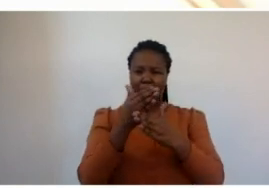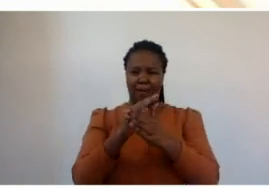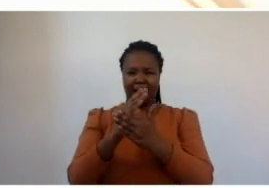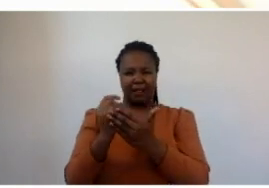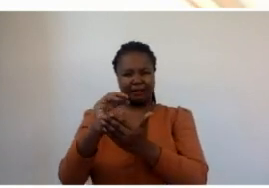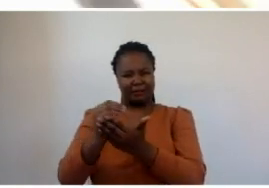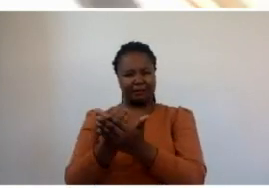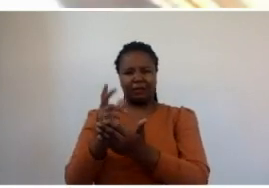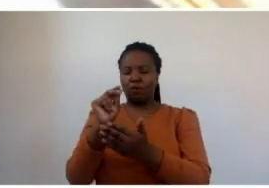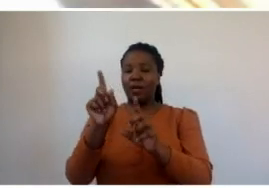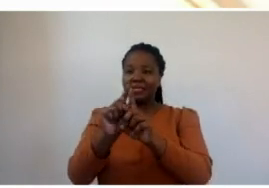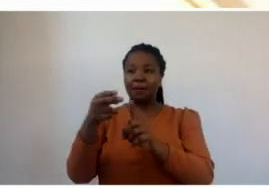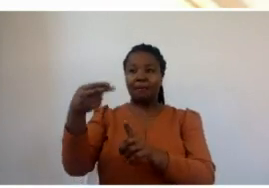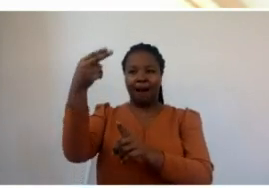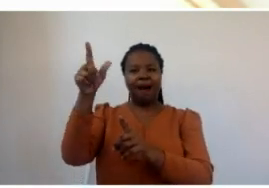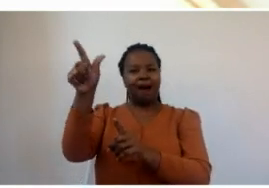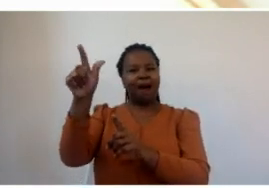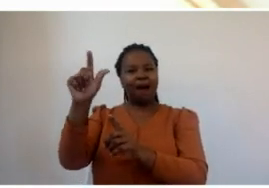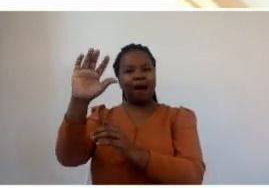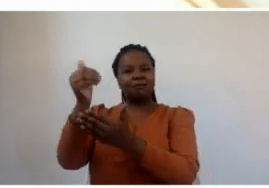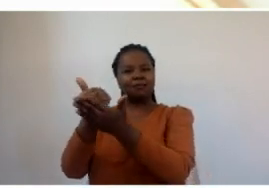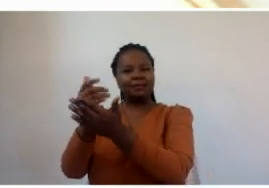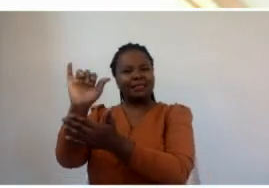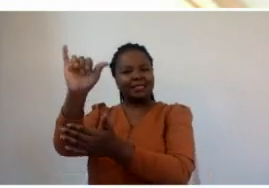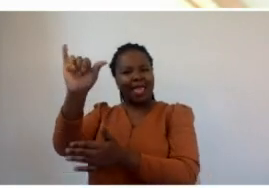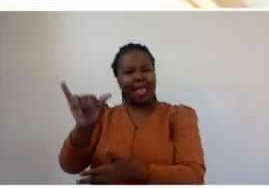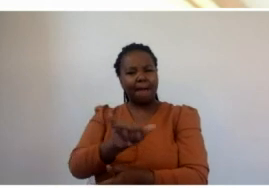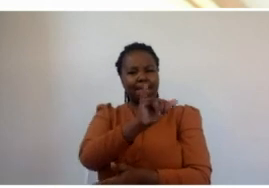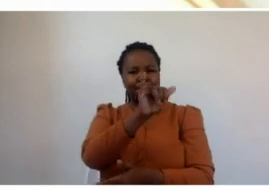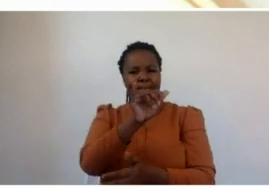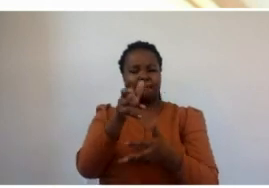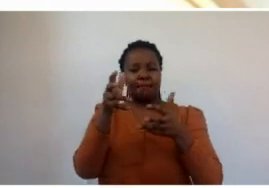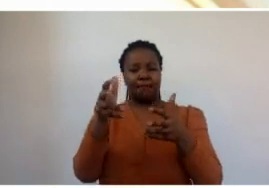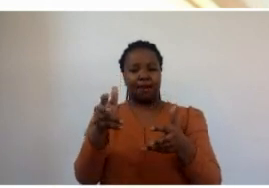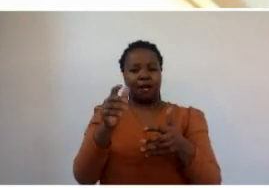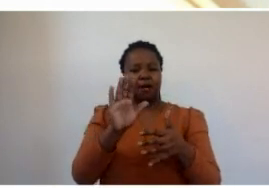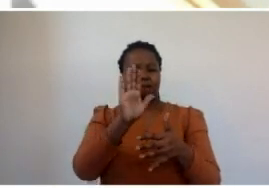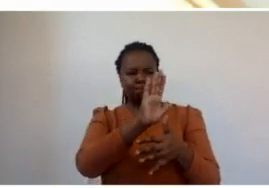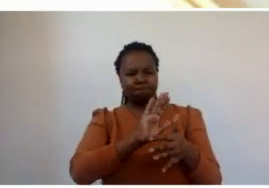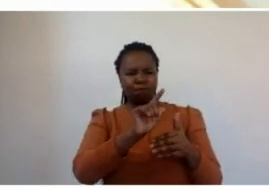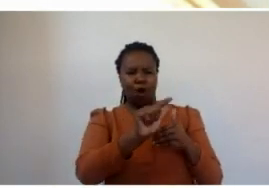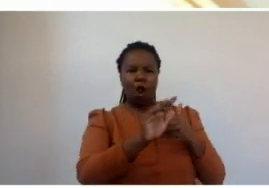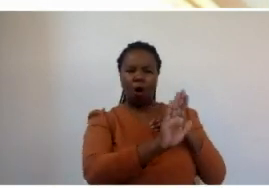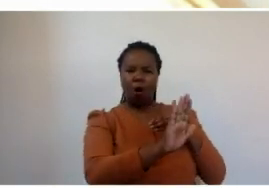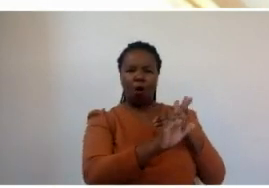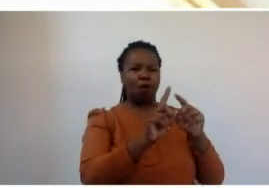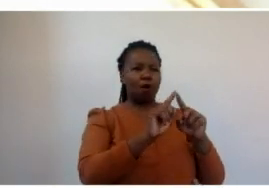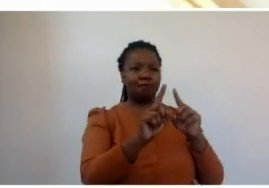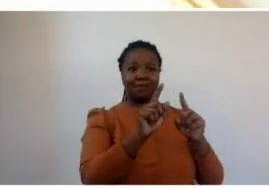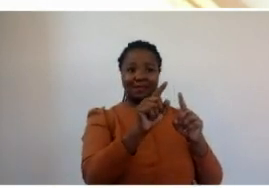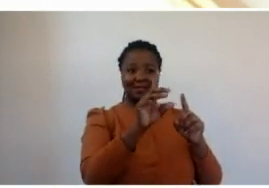countries. In many low-income countries, a lot of those data don't exist. I think a lot of the